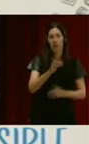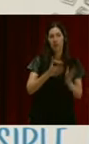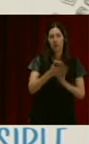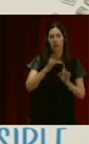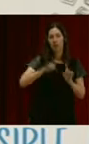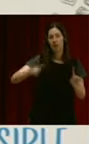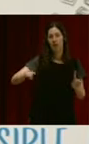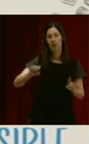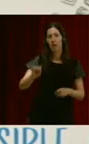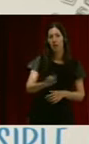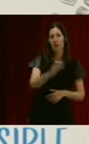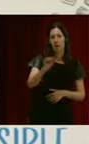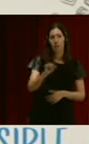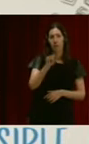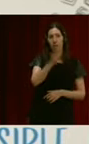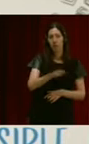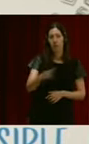We use